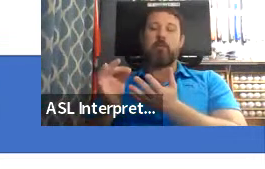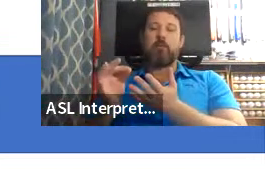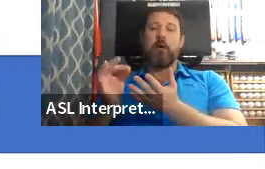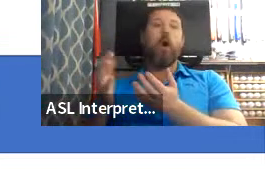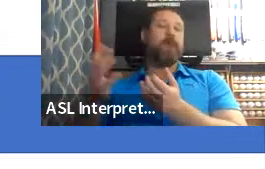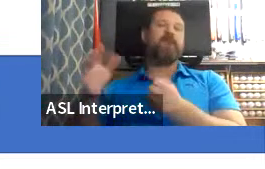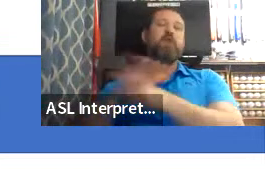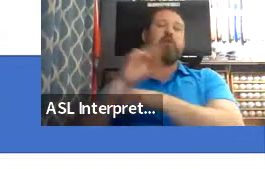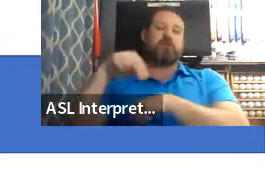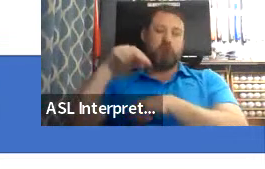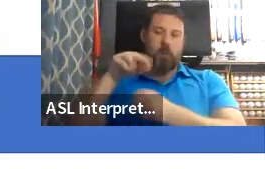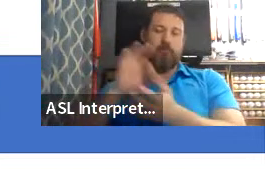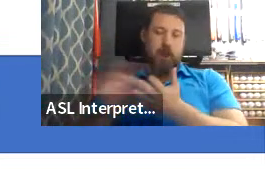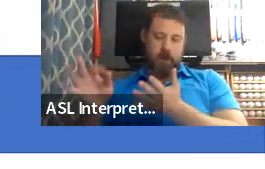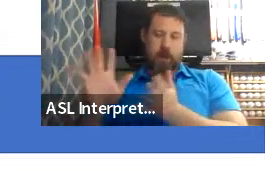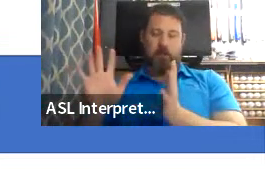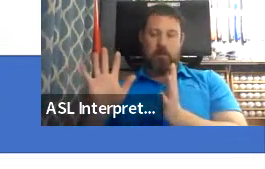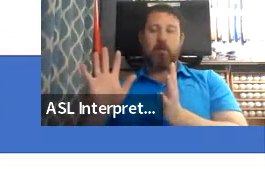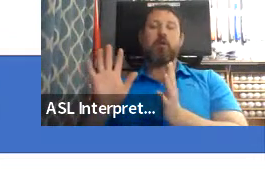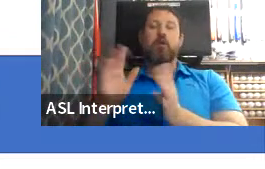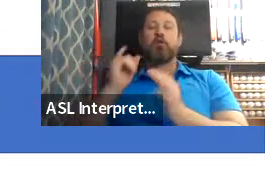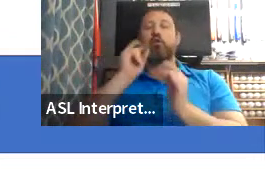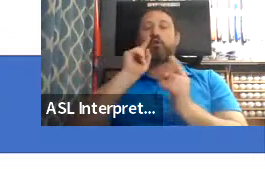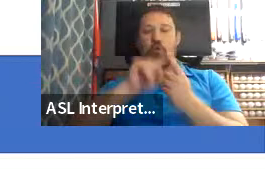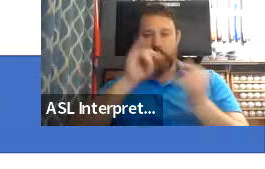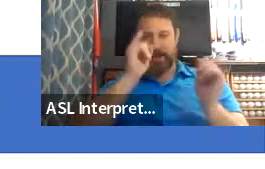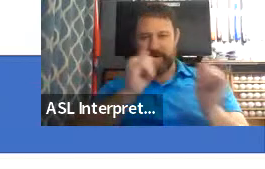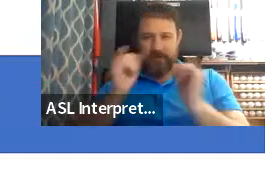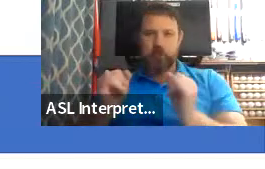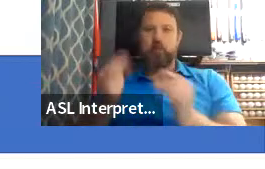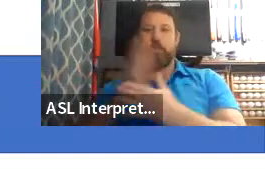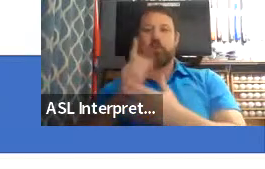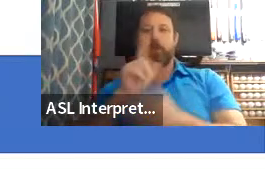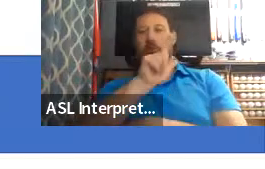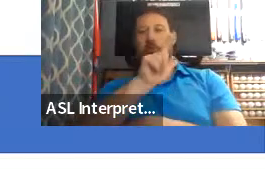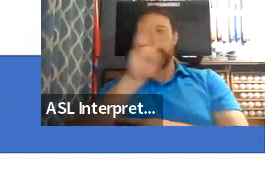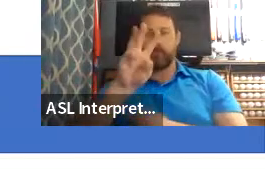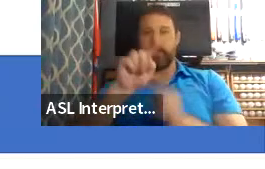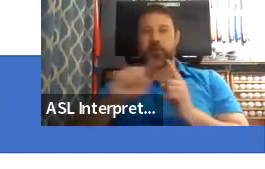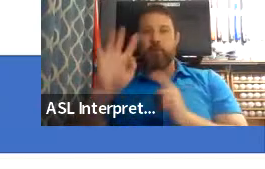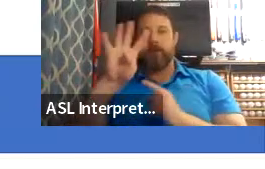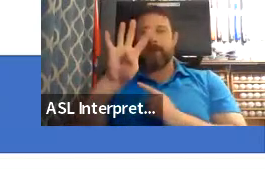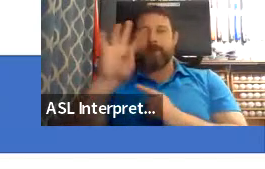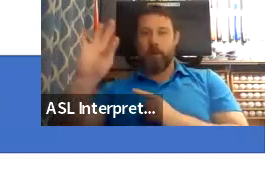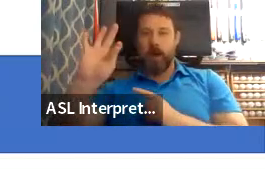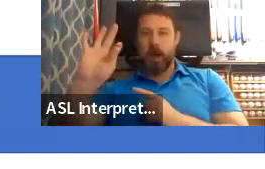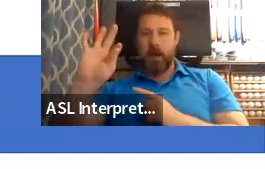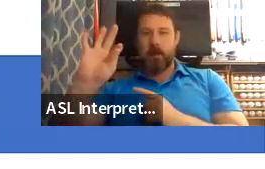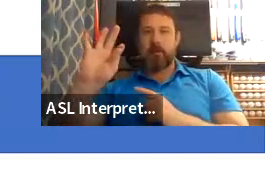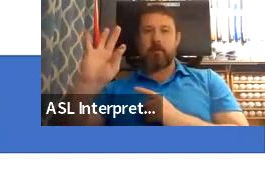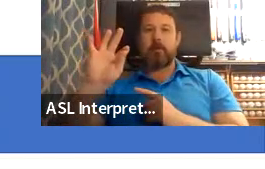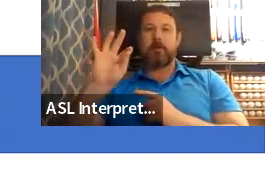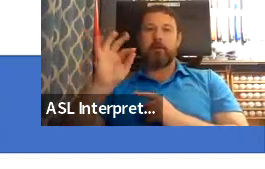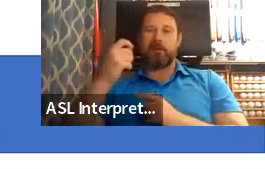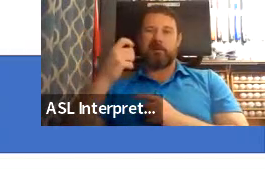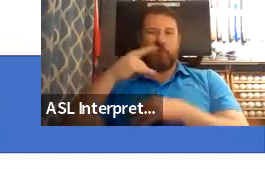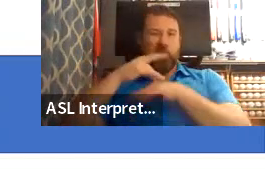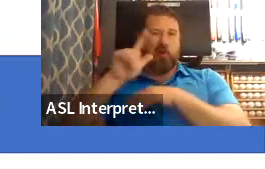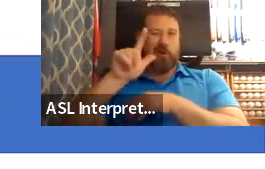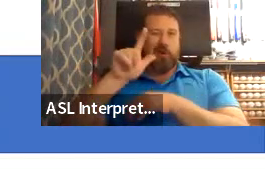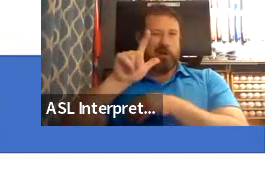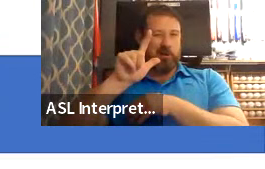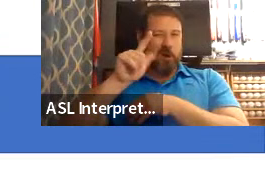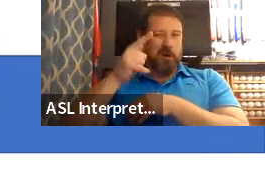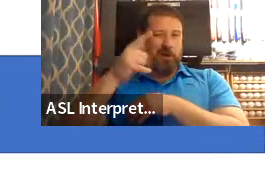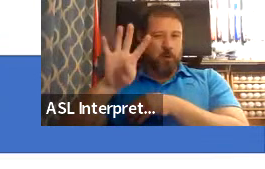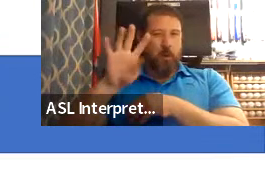scope Medi-Cal, I should say, to individuals between the ages of 26 to 49 in early 2024. I believe it's set for